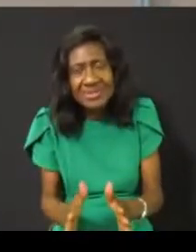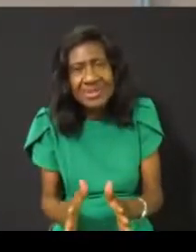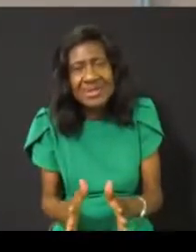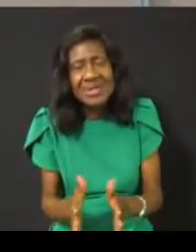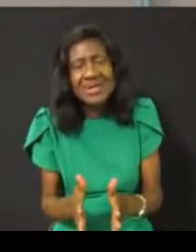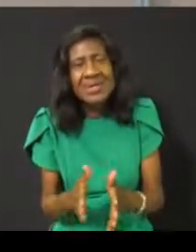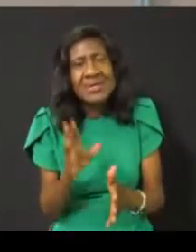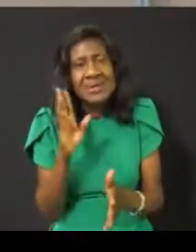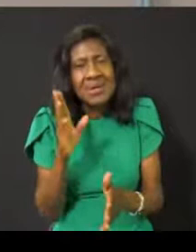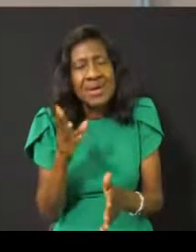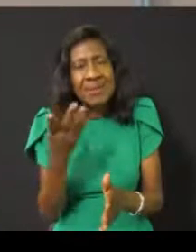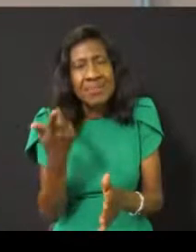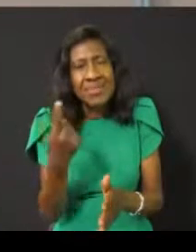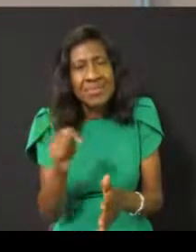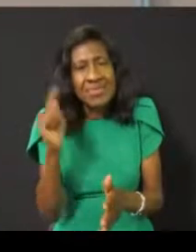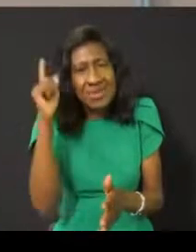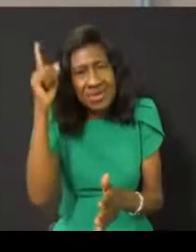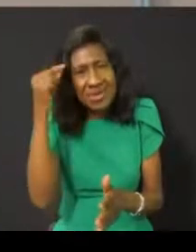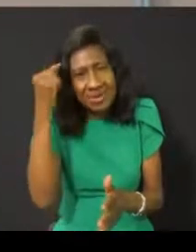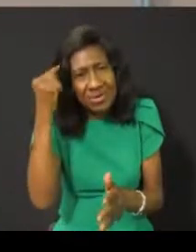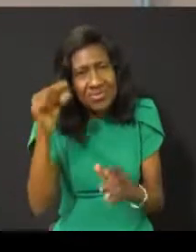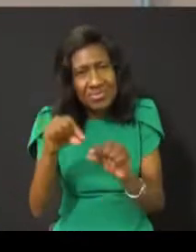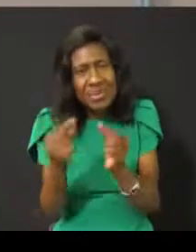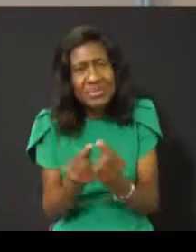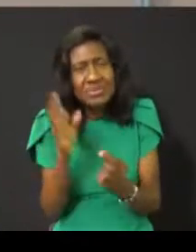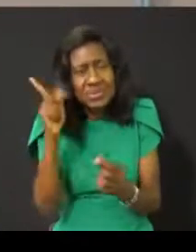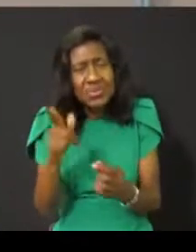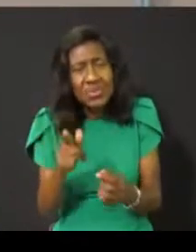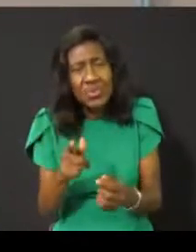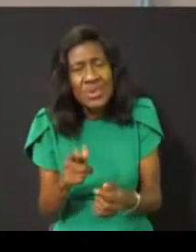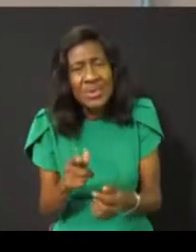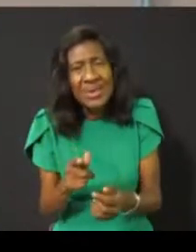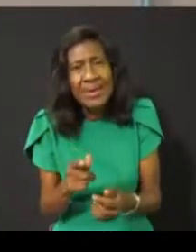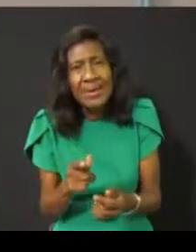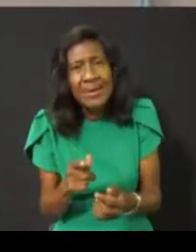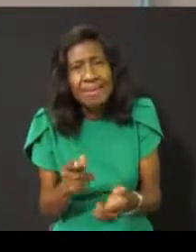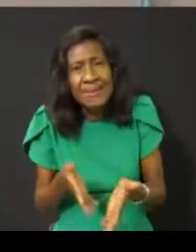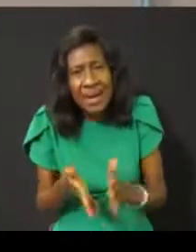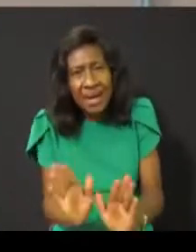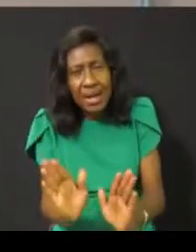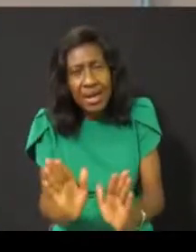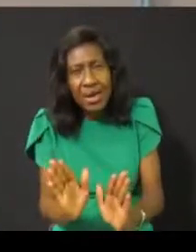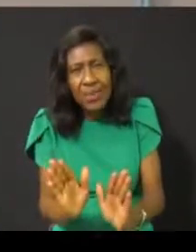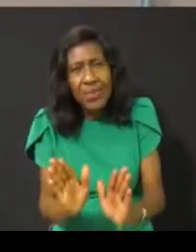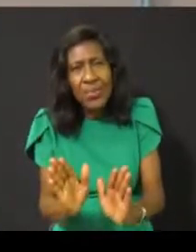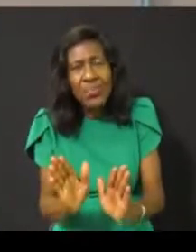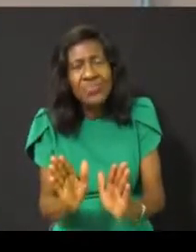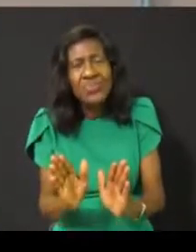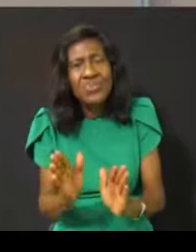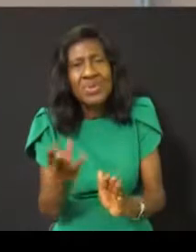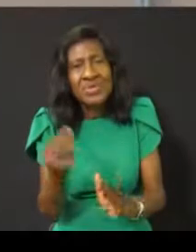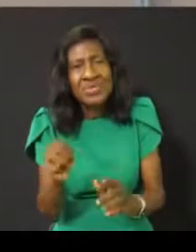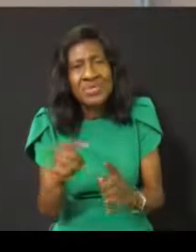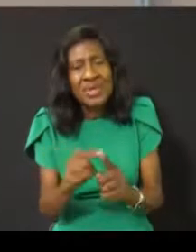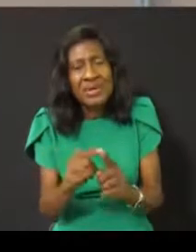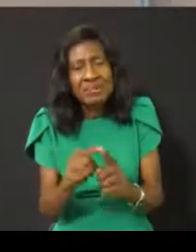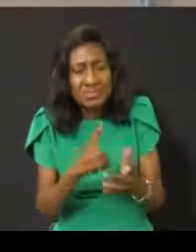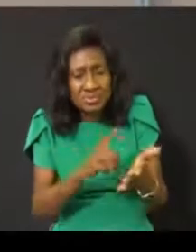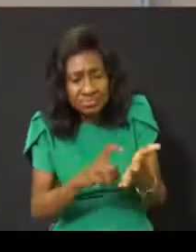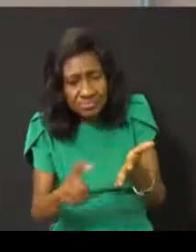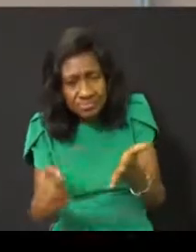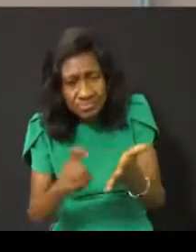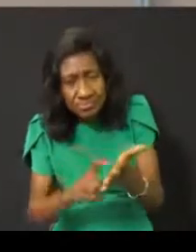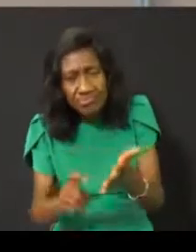to manage the sanitation process themselves, such as using electrostatic spray to decontaminate